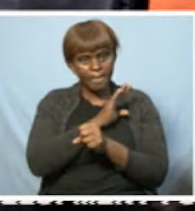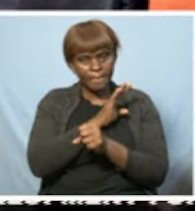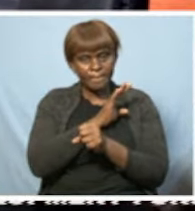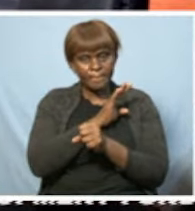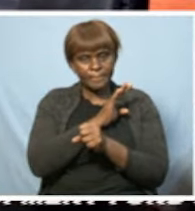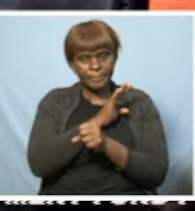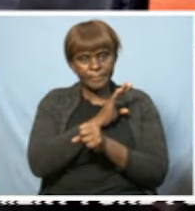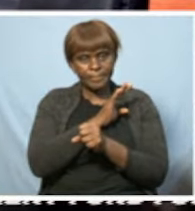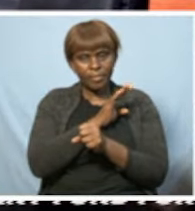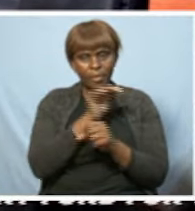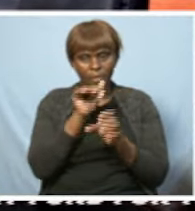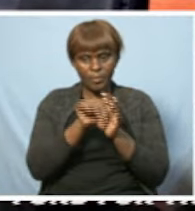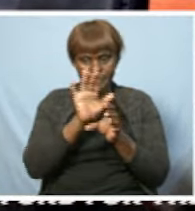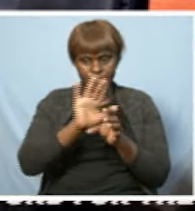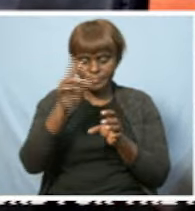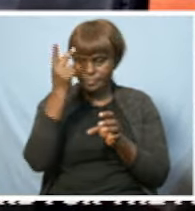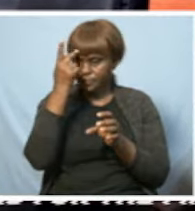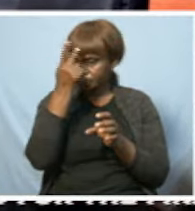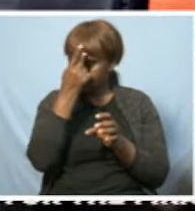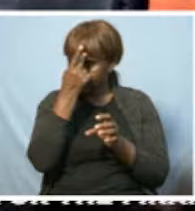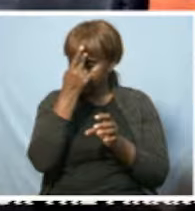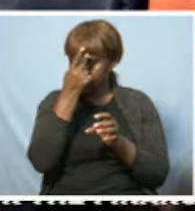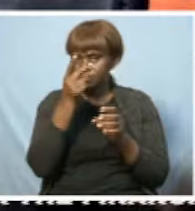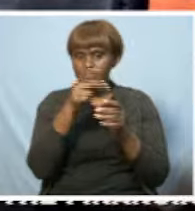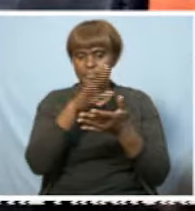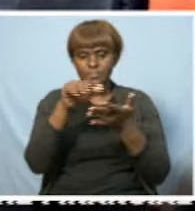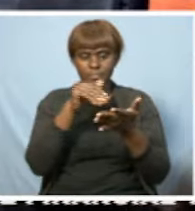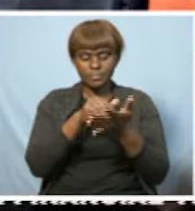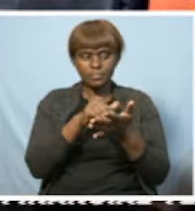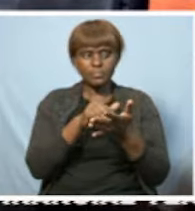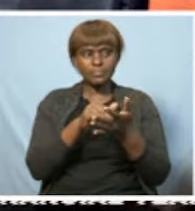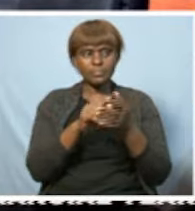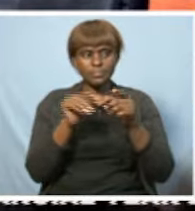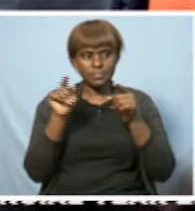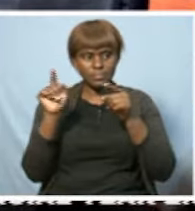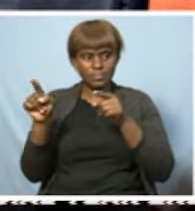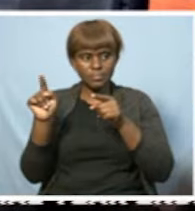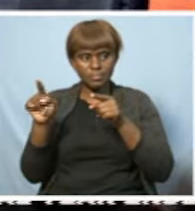on PETAUKE Central. Then Kaumbwe,